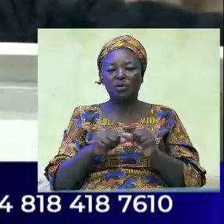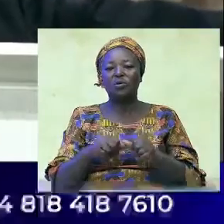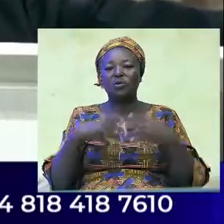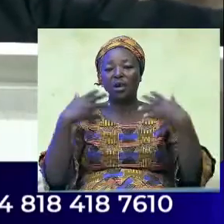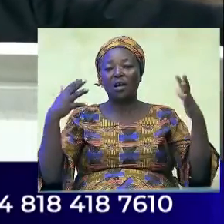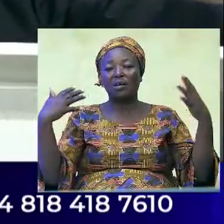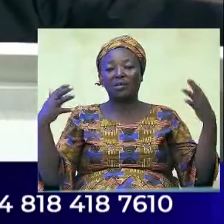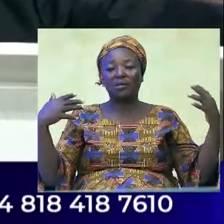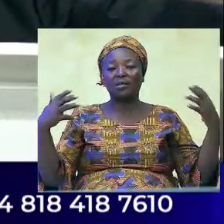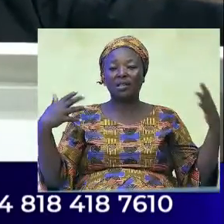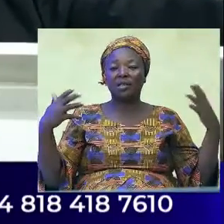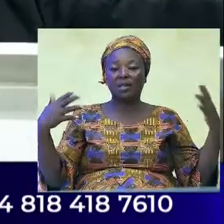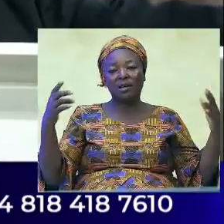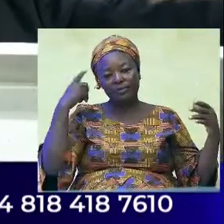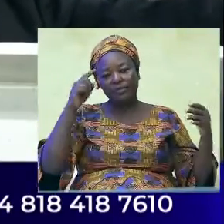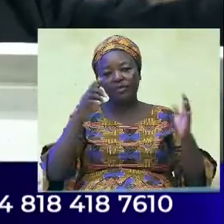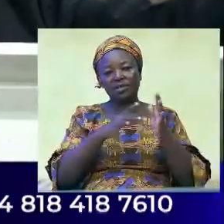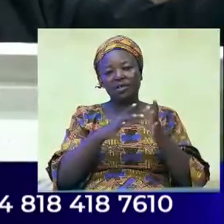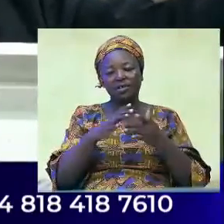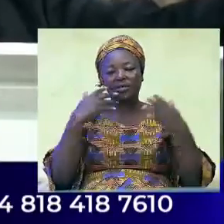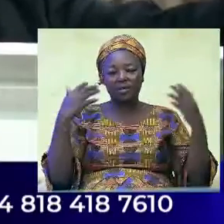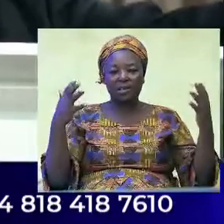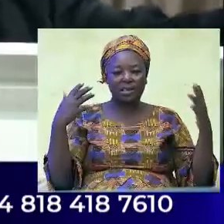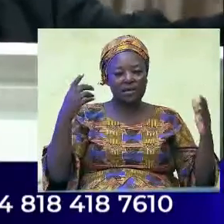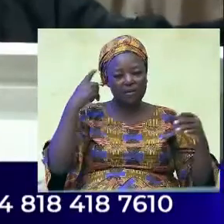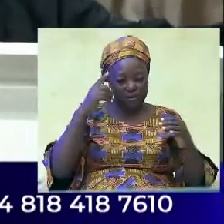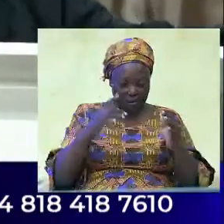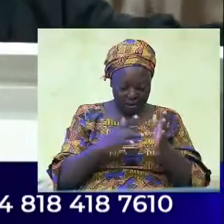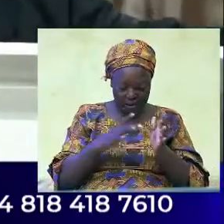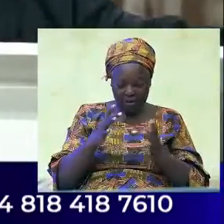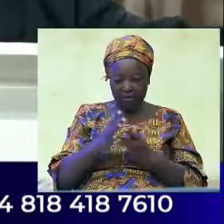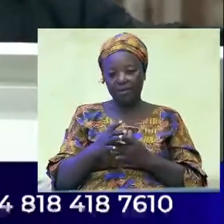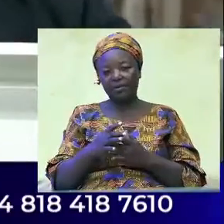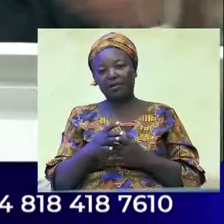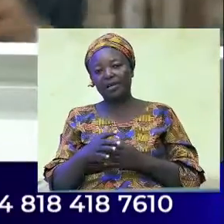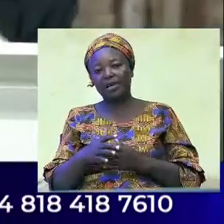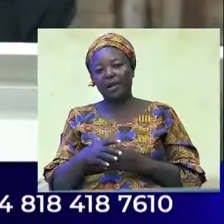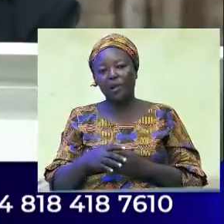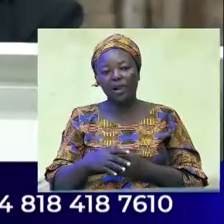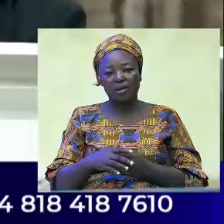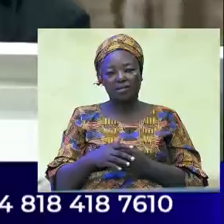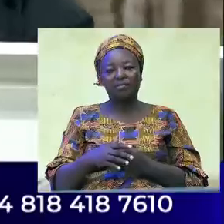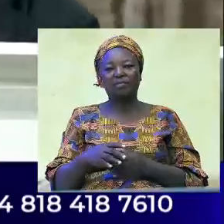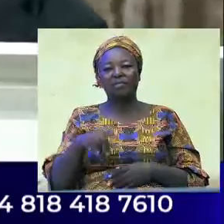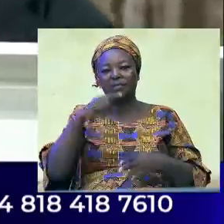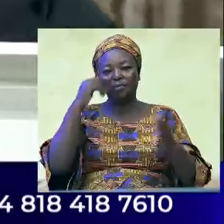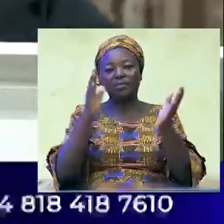Join them. God bless you. Jam that hand very well for Jesus.